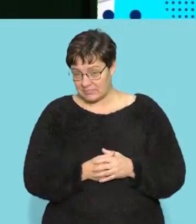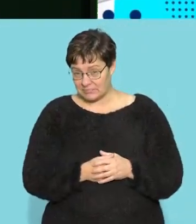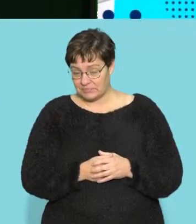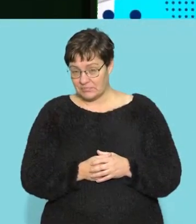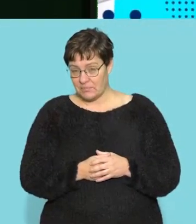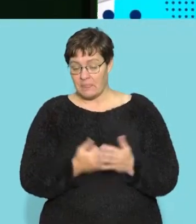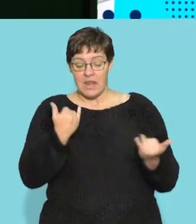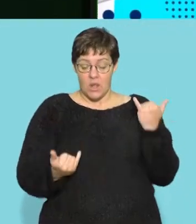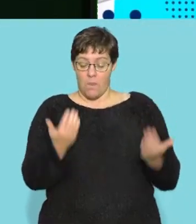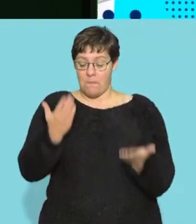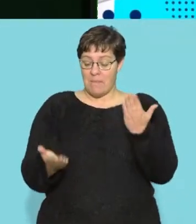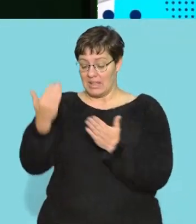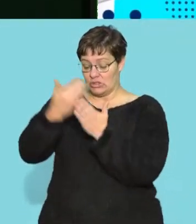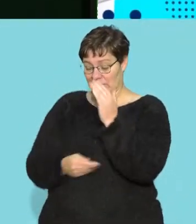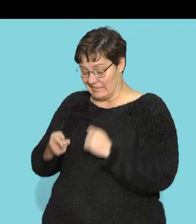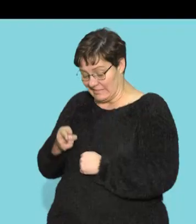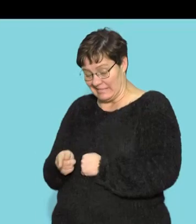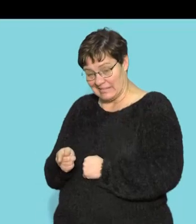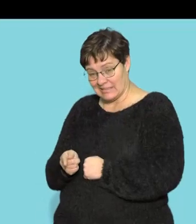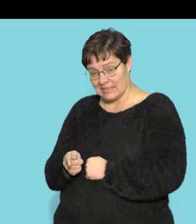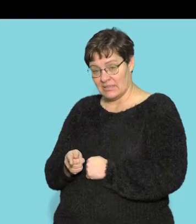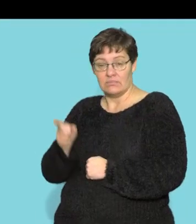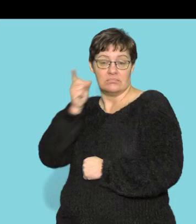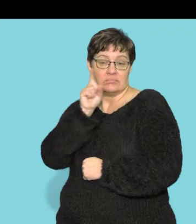it comes to my balance sheet, watch this here.